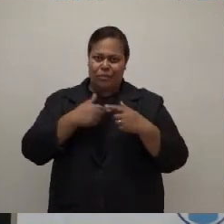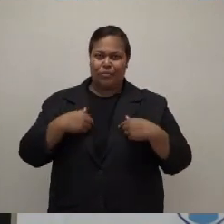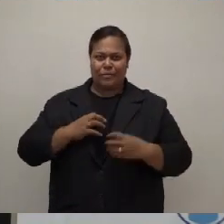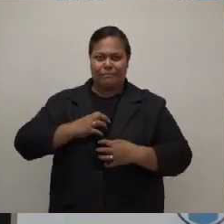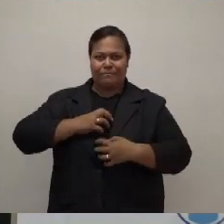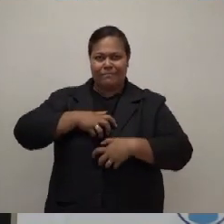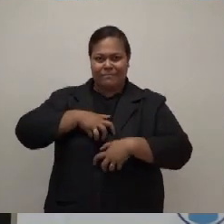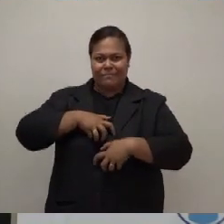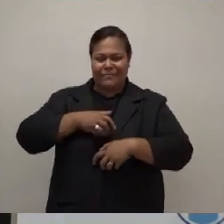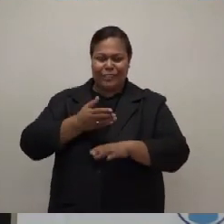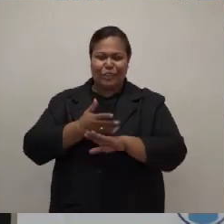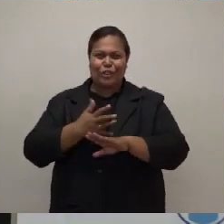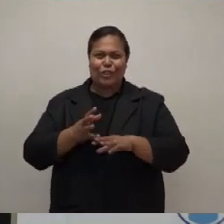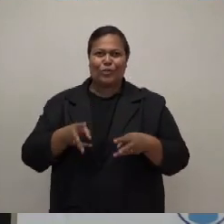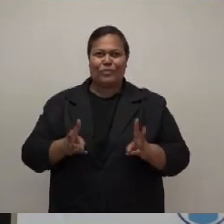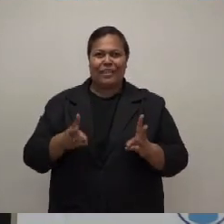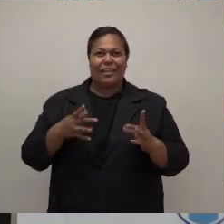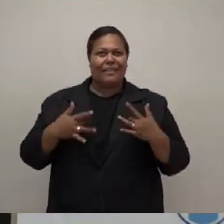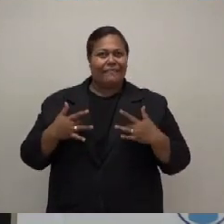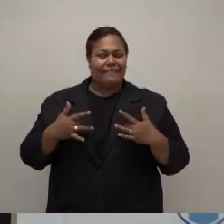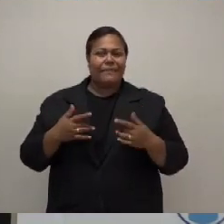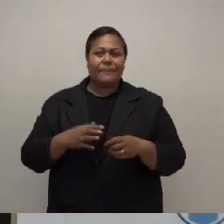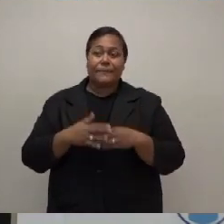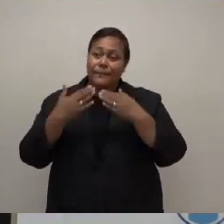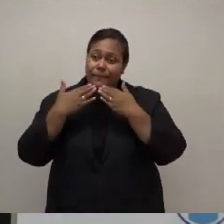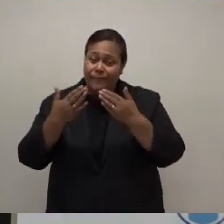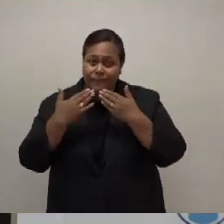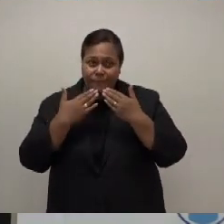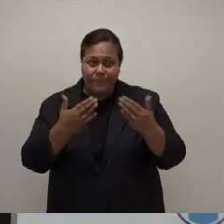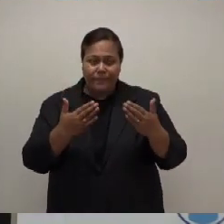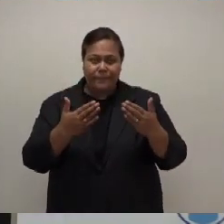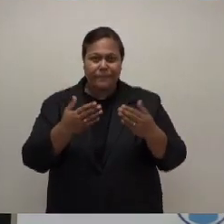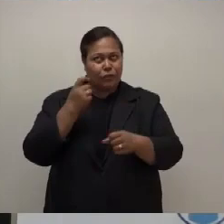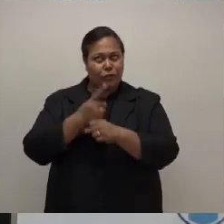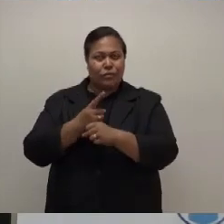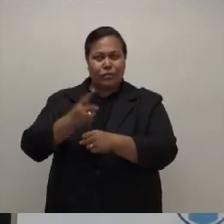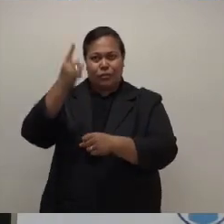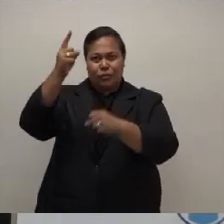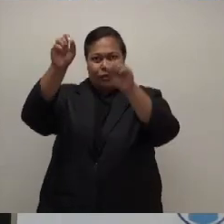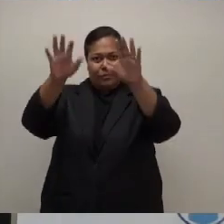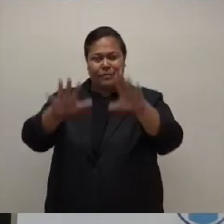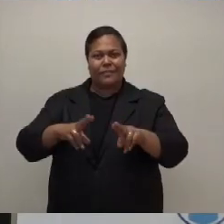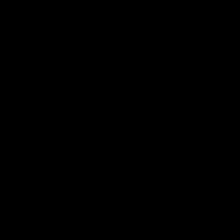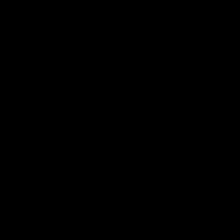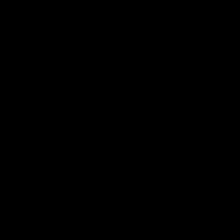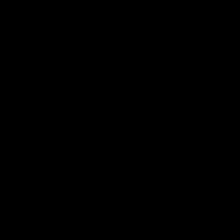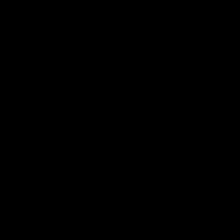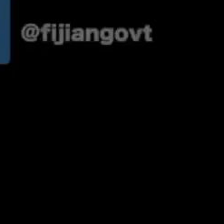new normal. Thank you, and God bless Fiji.